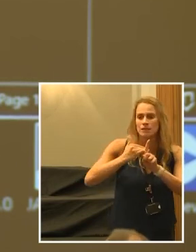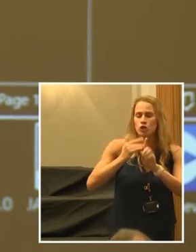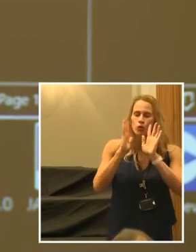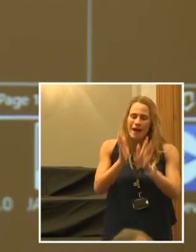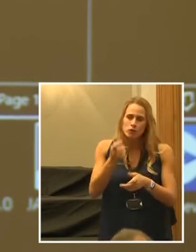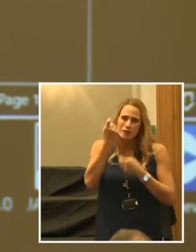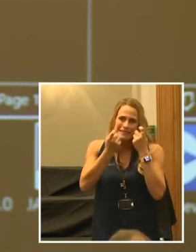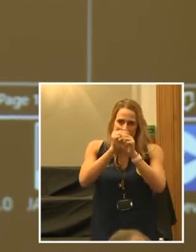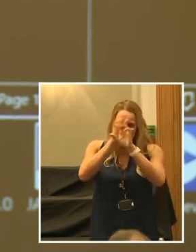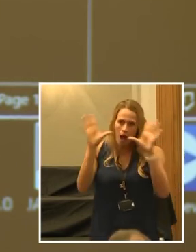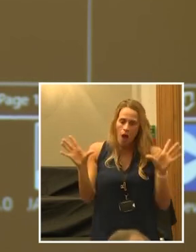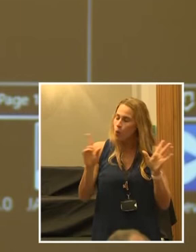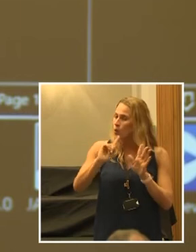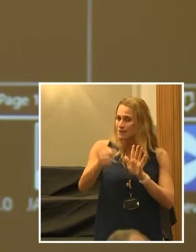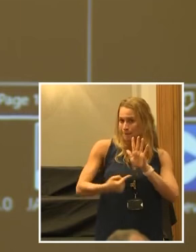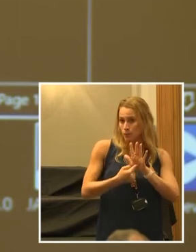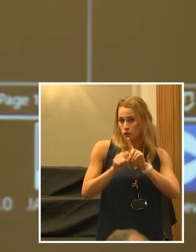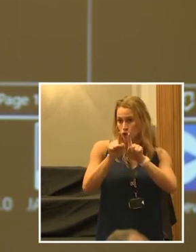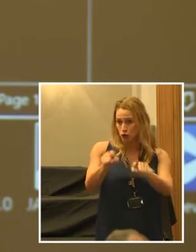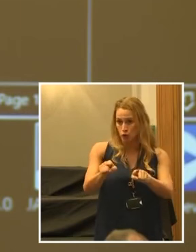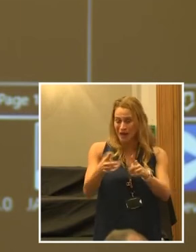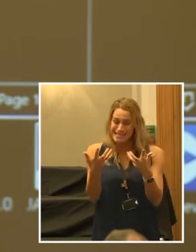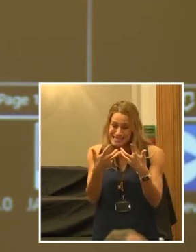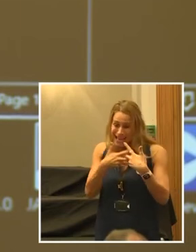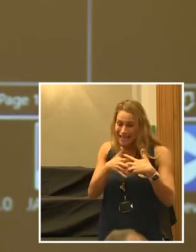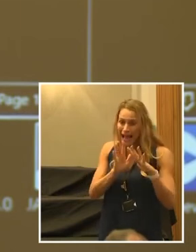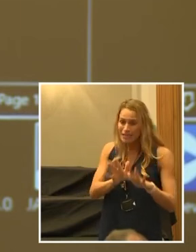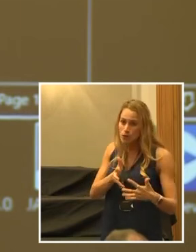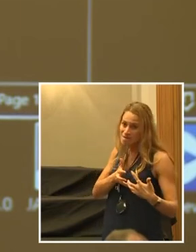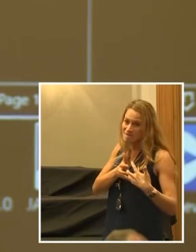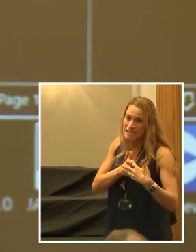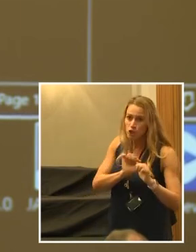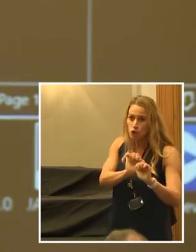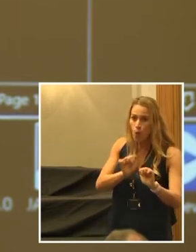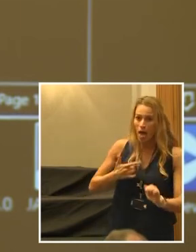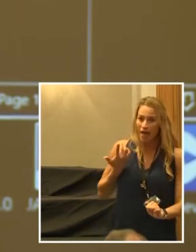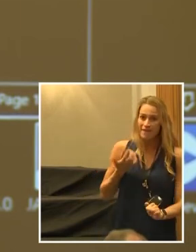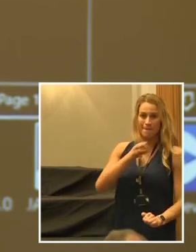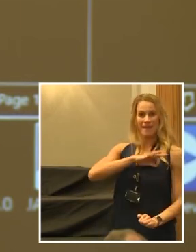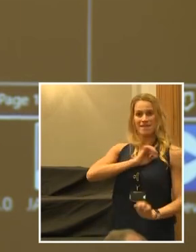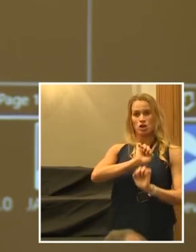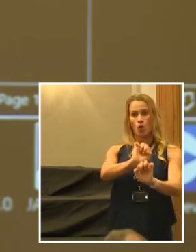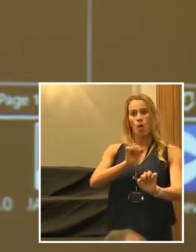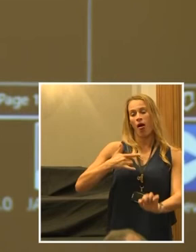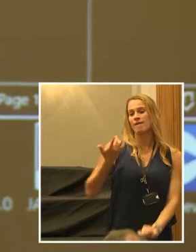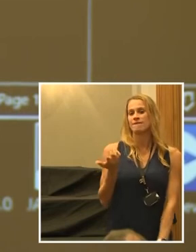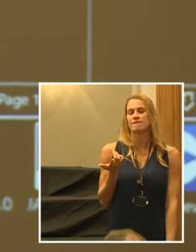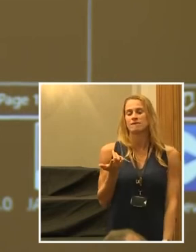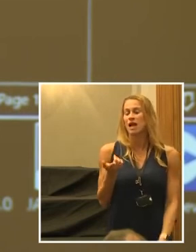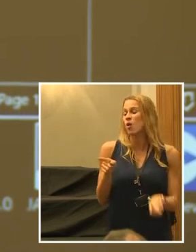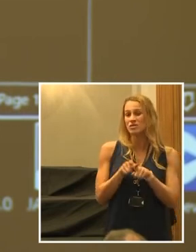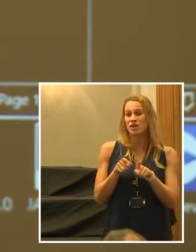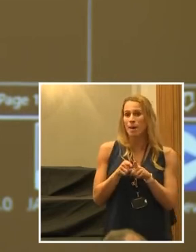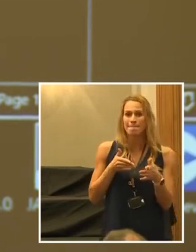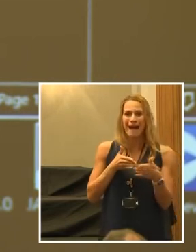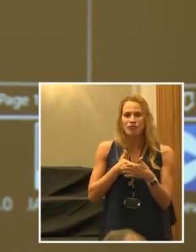consideration. What is important to you? Because the tech has to fit your lifestyle. It has to add value to your life. I also will say a barrier, you know, we talked about